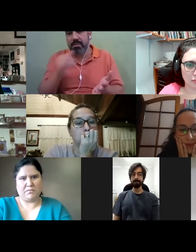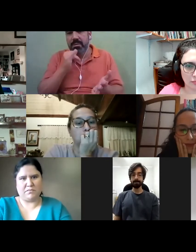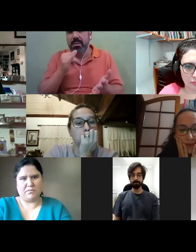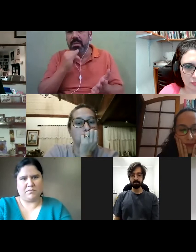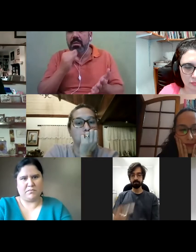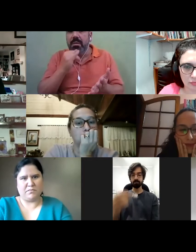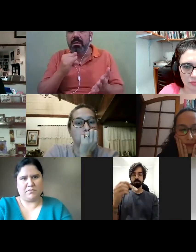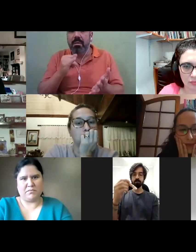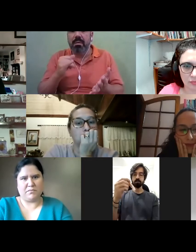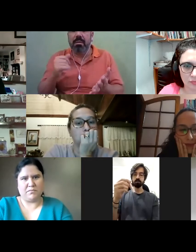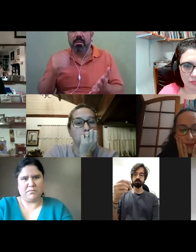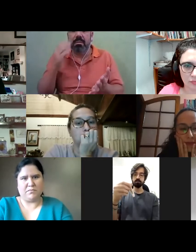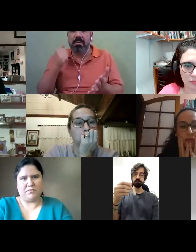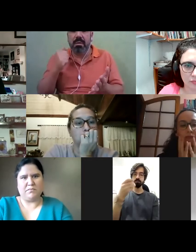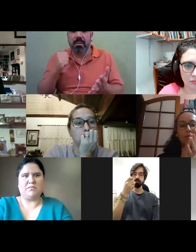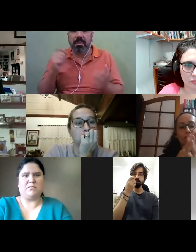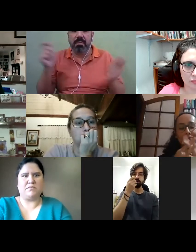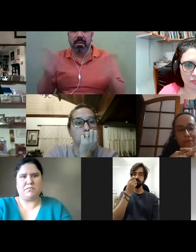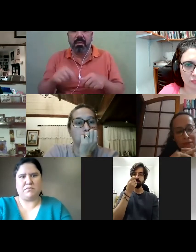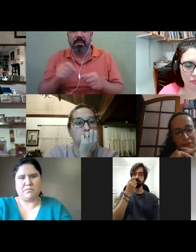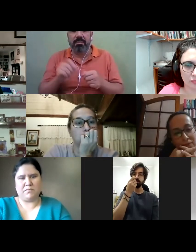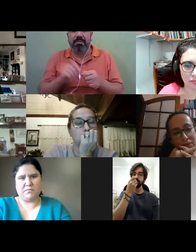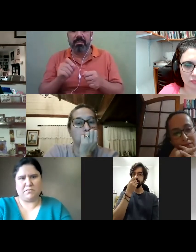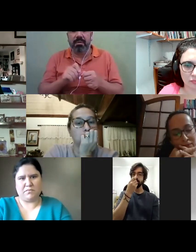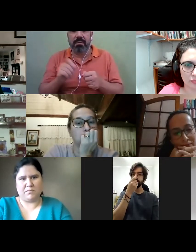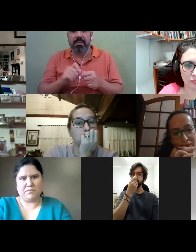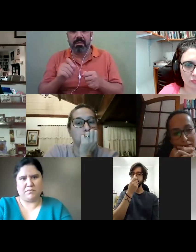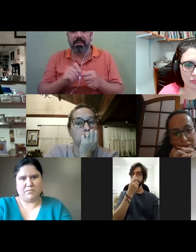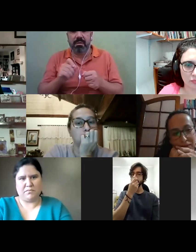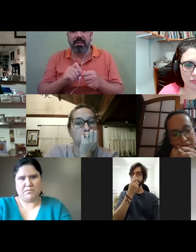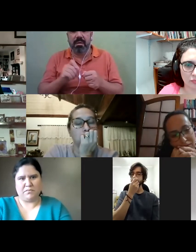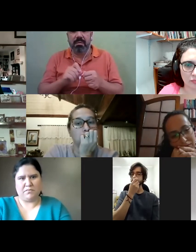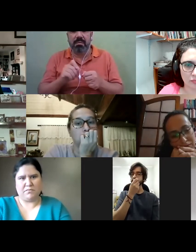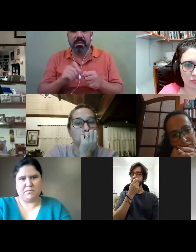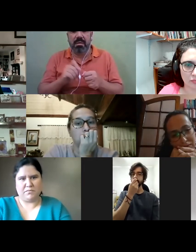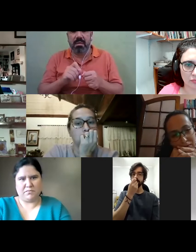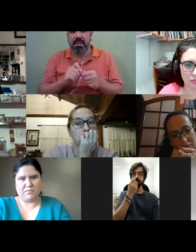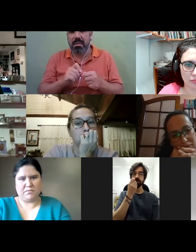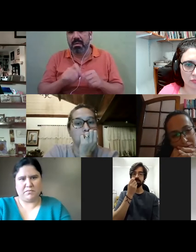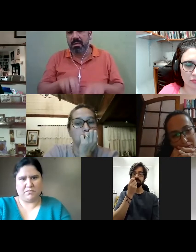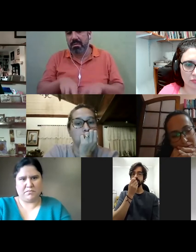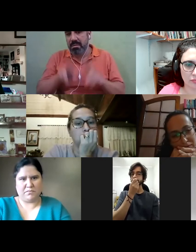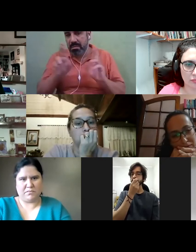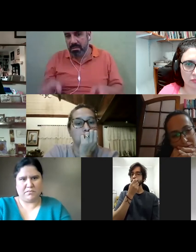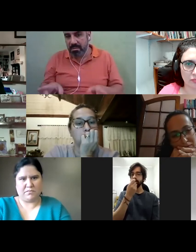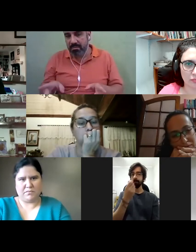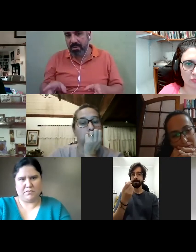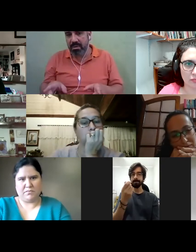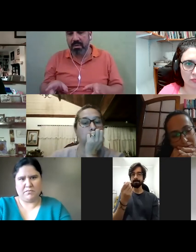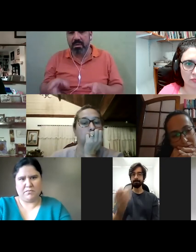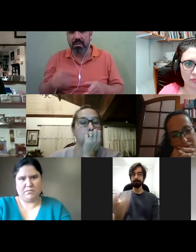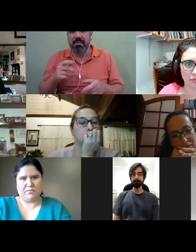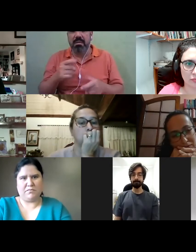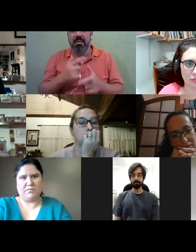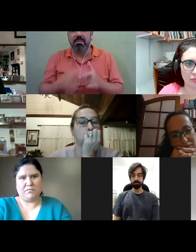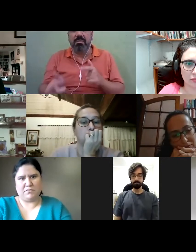going back to the source. And so that way, I'm trying to take away from the fact that every different writer in our